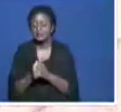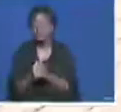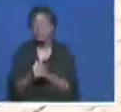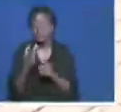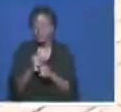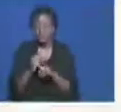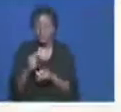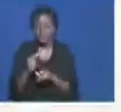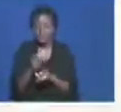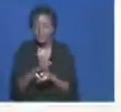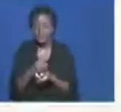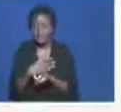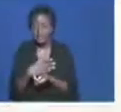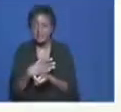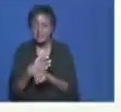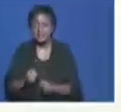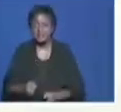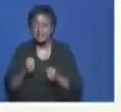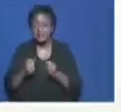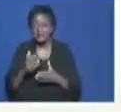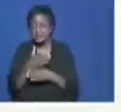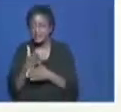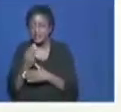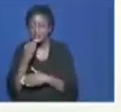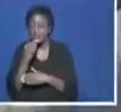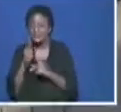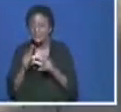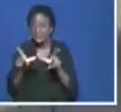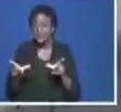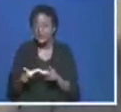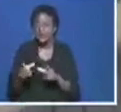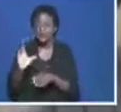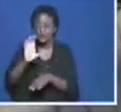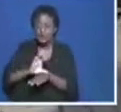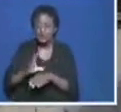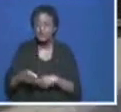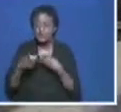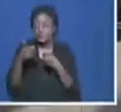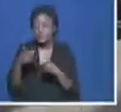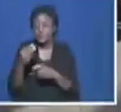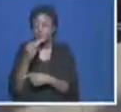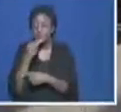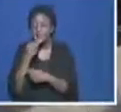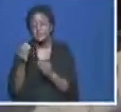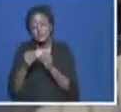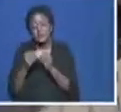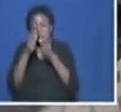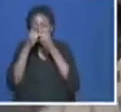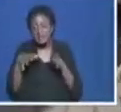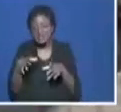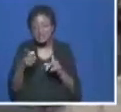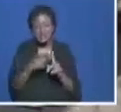Well, from Cancer Survivors sharing a meal to a local church, donating one. It's considered more of a blessing to give than to receive, a